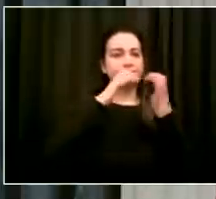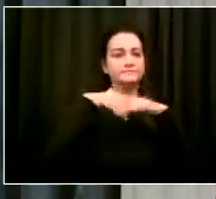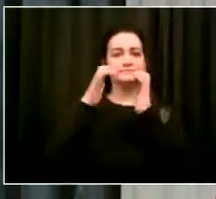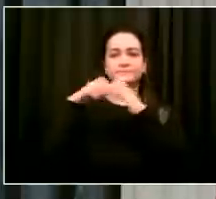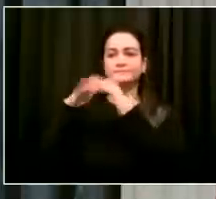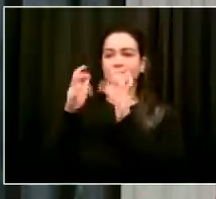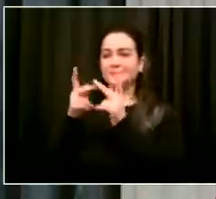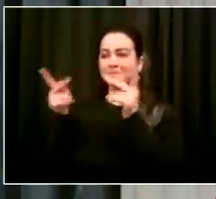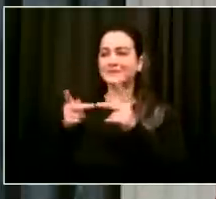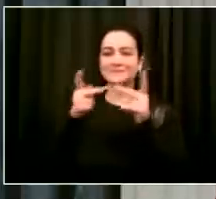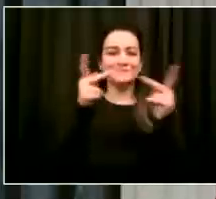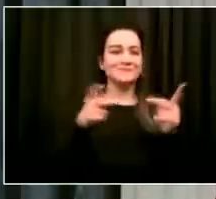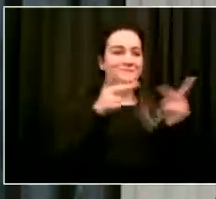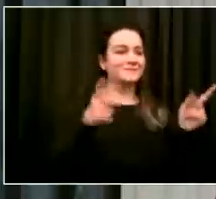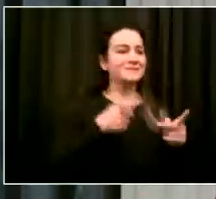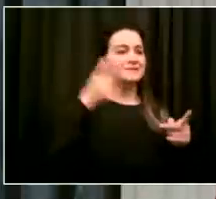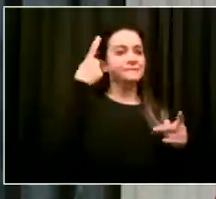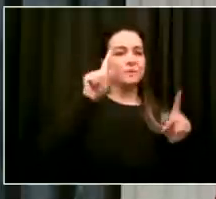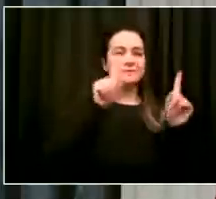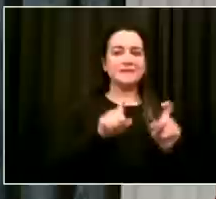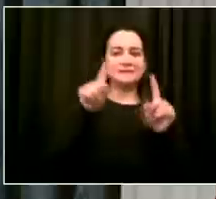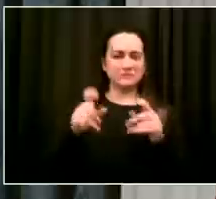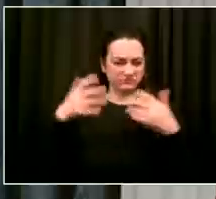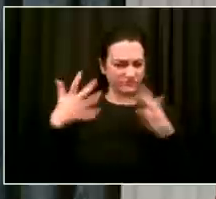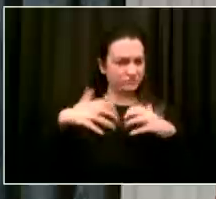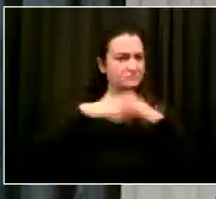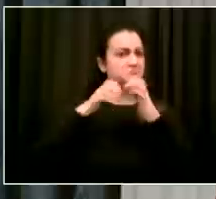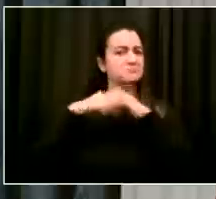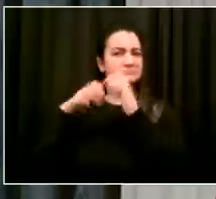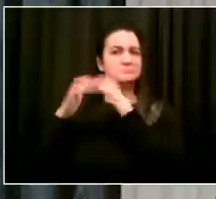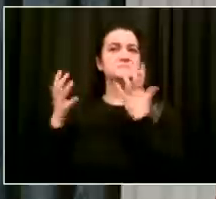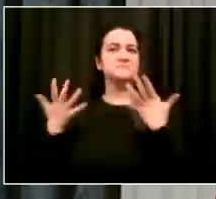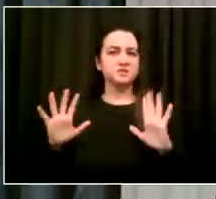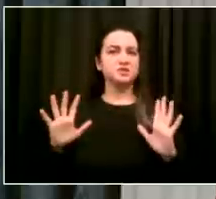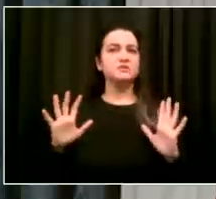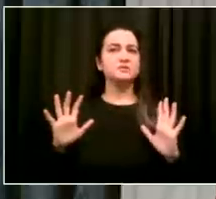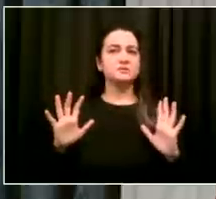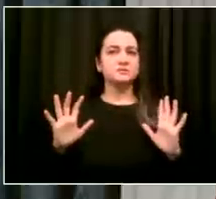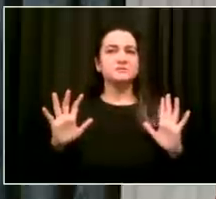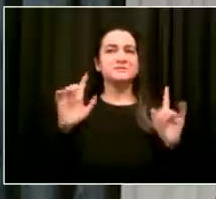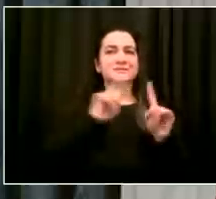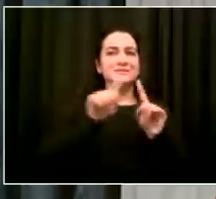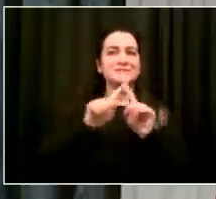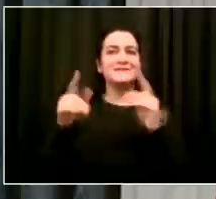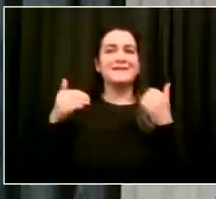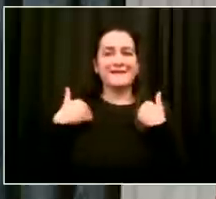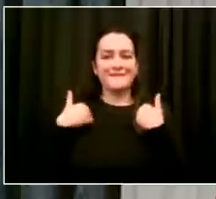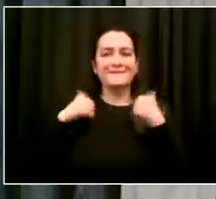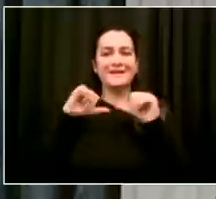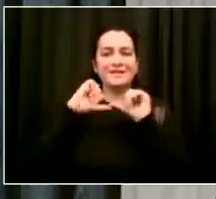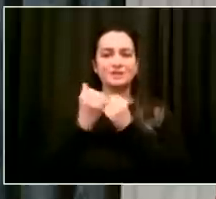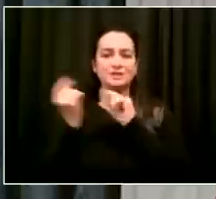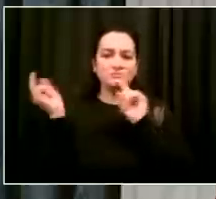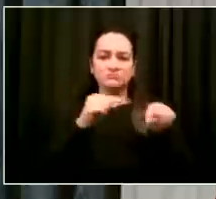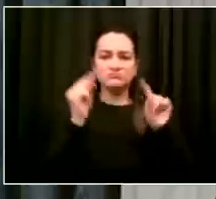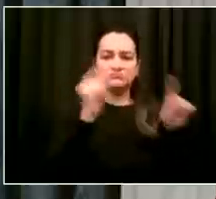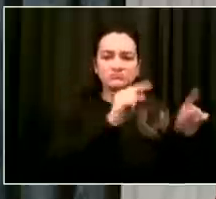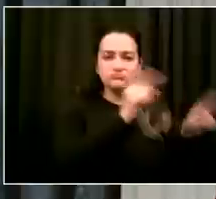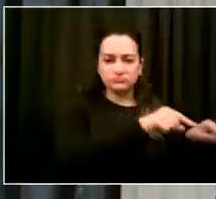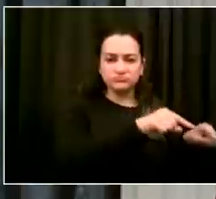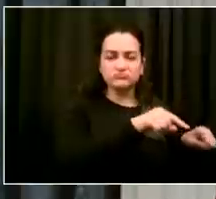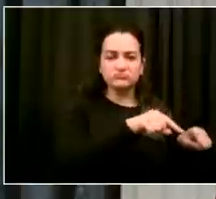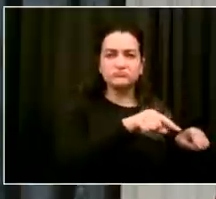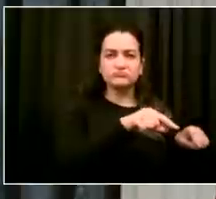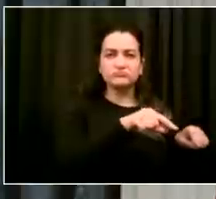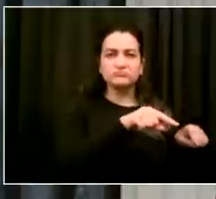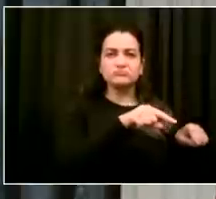the Federation of Protestant Welfare Agencies, the Asian American Pacific Islander Association, the Hispanic